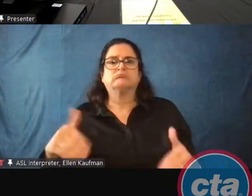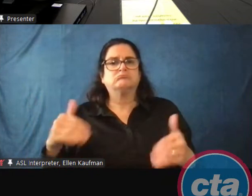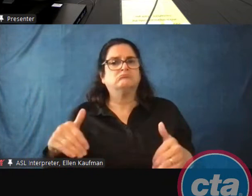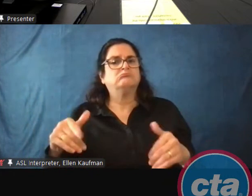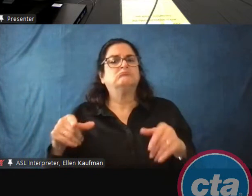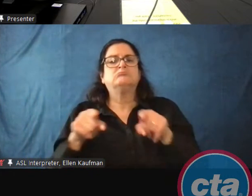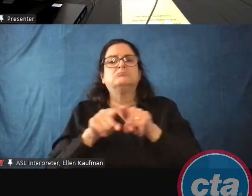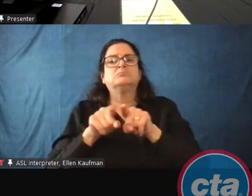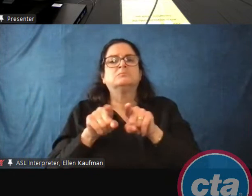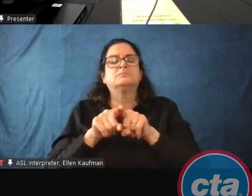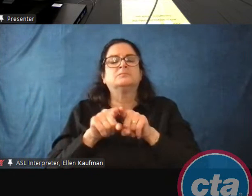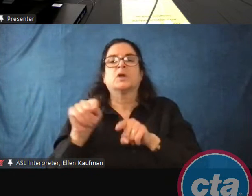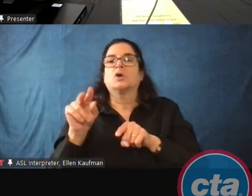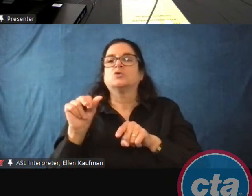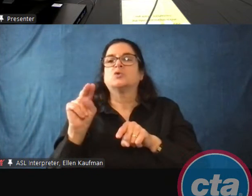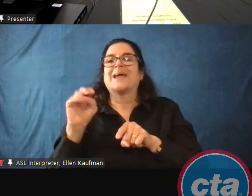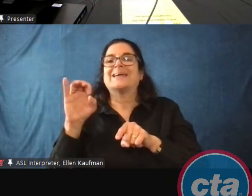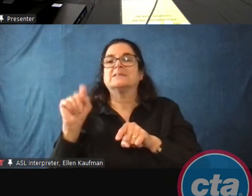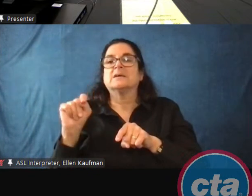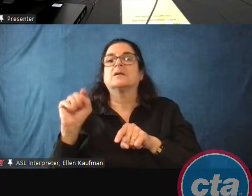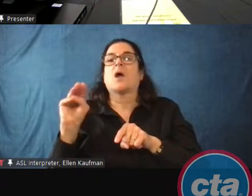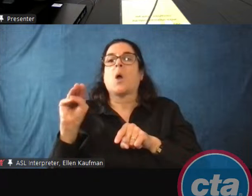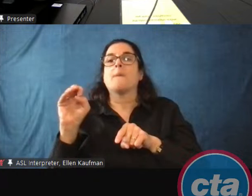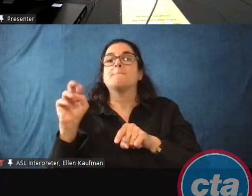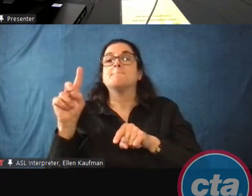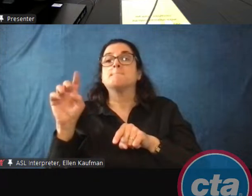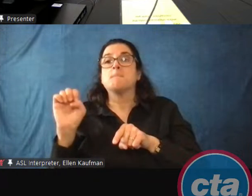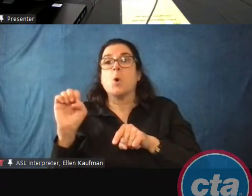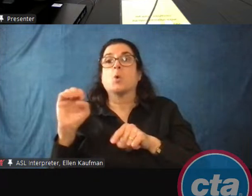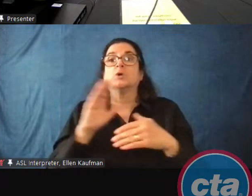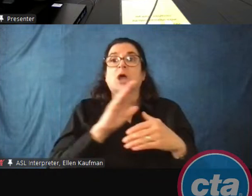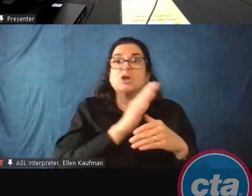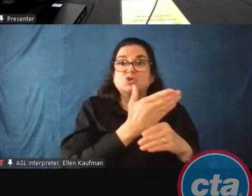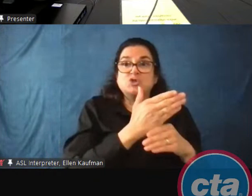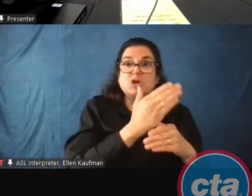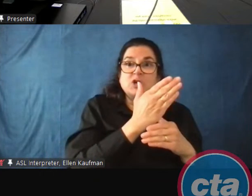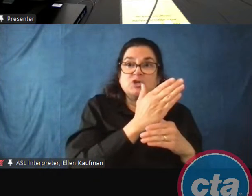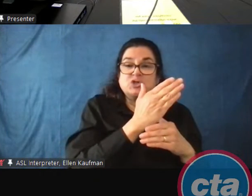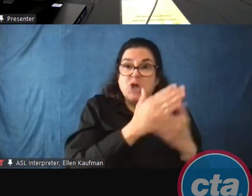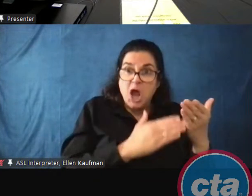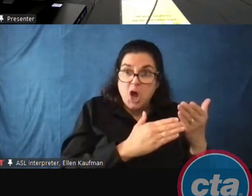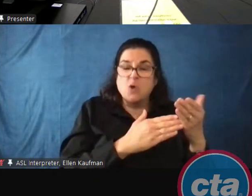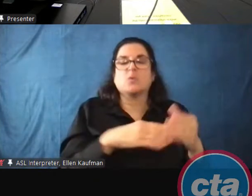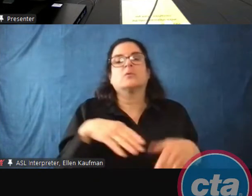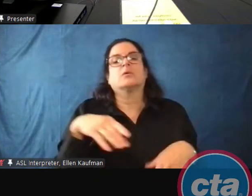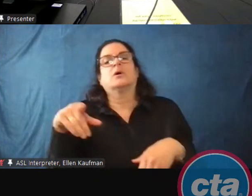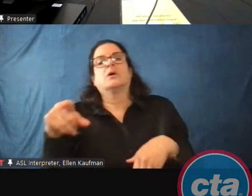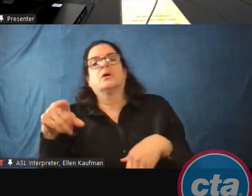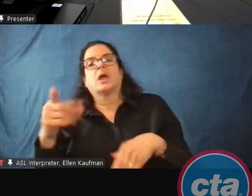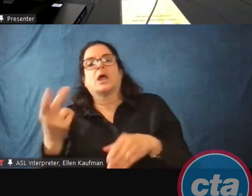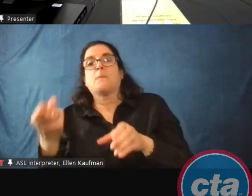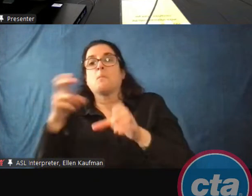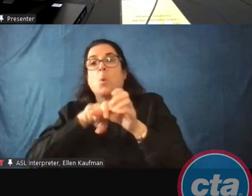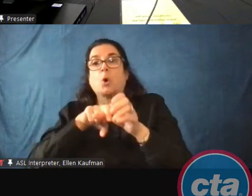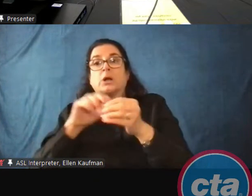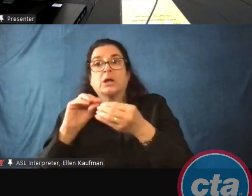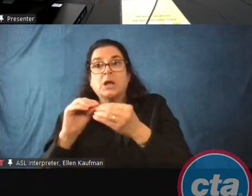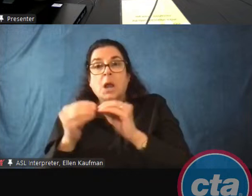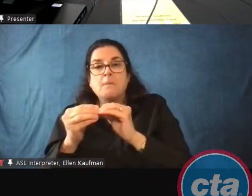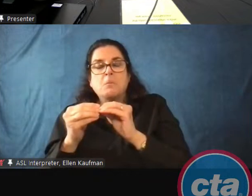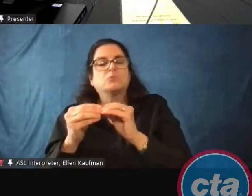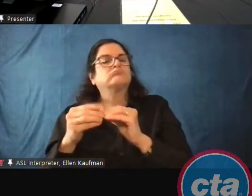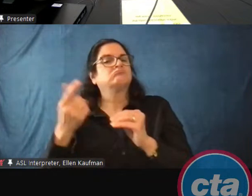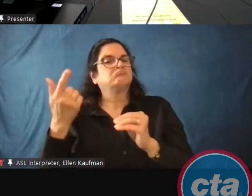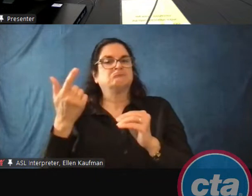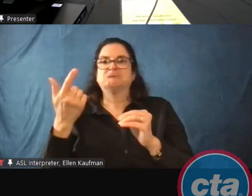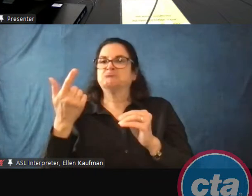mode share or percentage change in transit boarding, they actually do occur throughout the region. So they do benefit